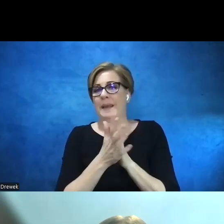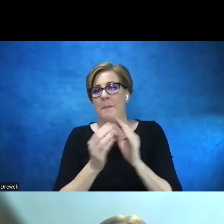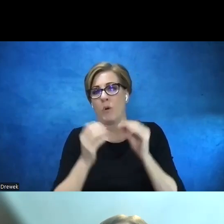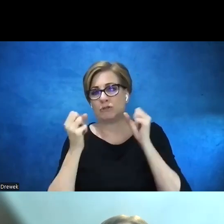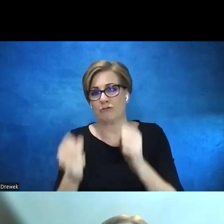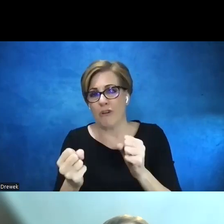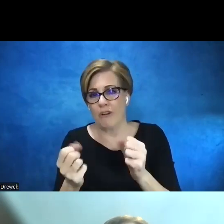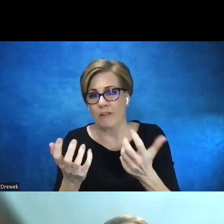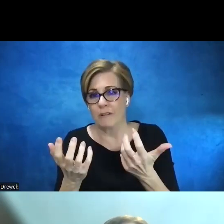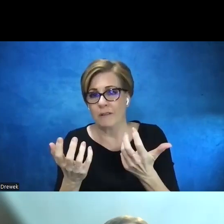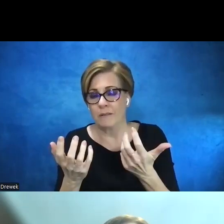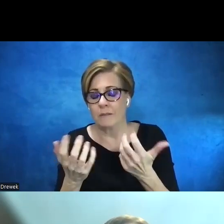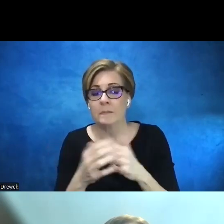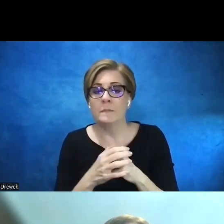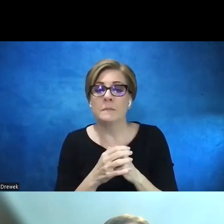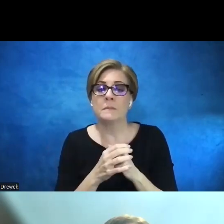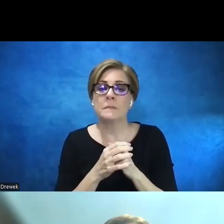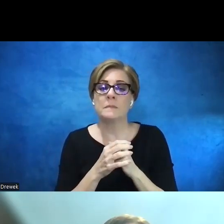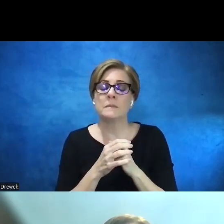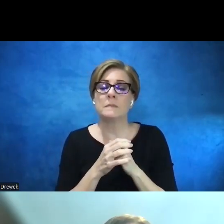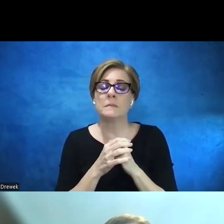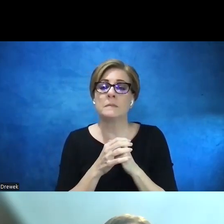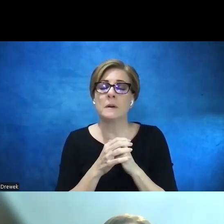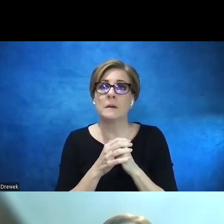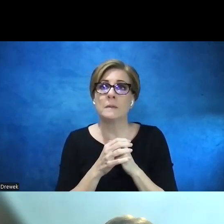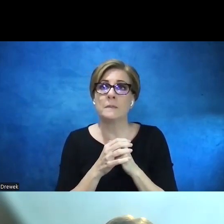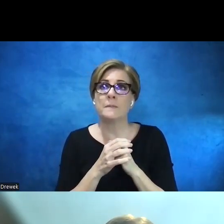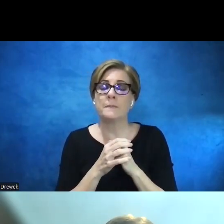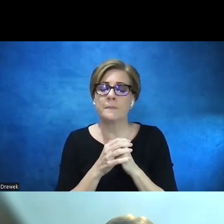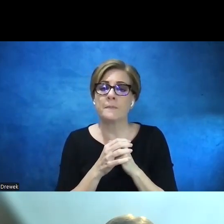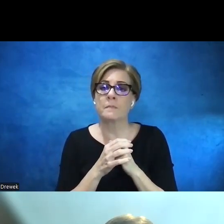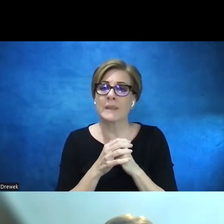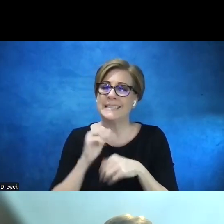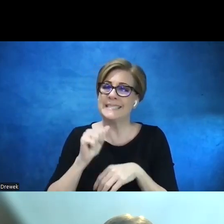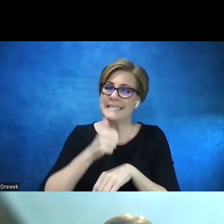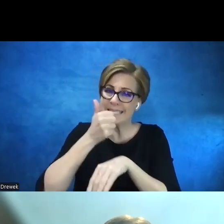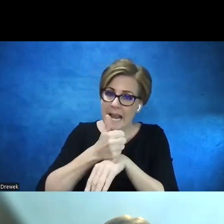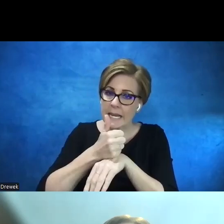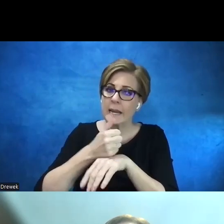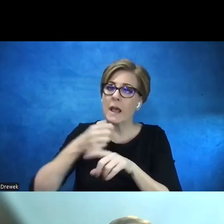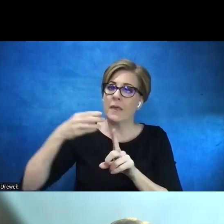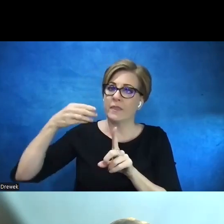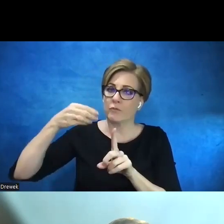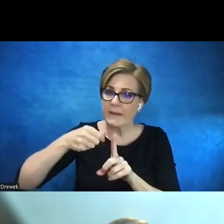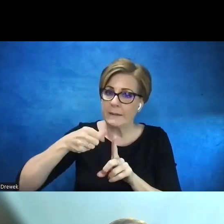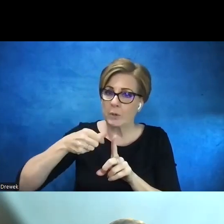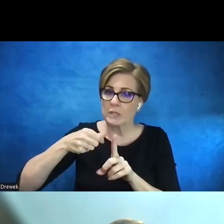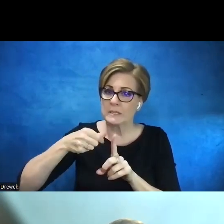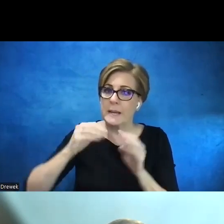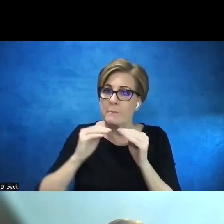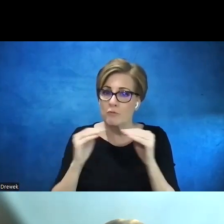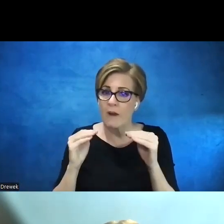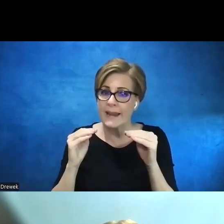do. So, and again, really having that reimbursement rate to reflect